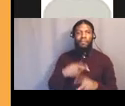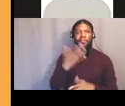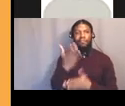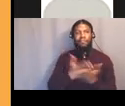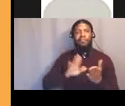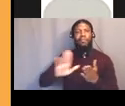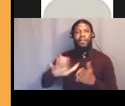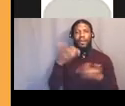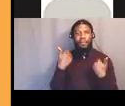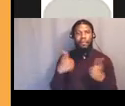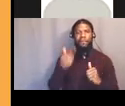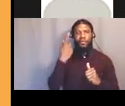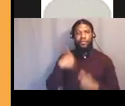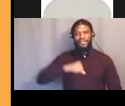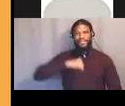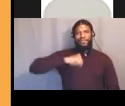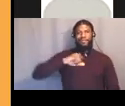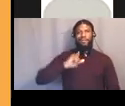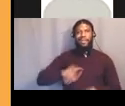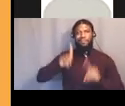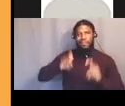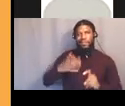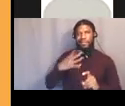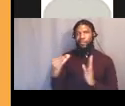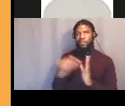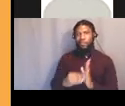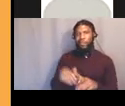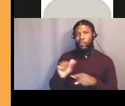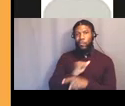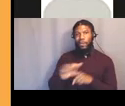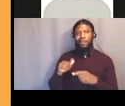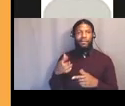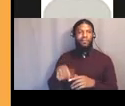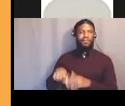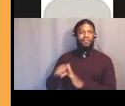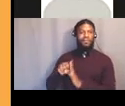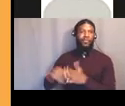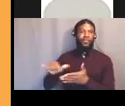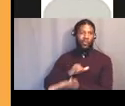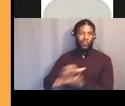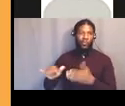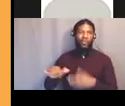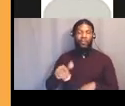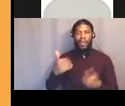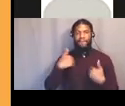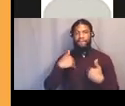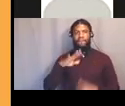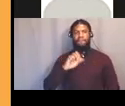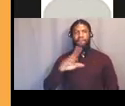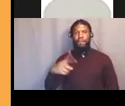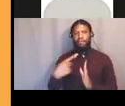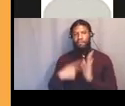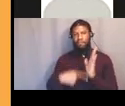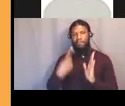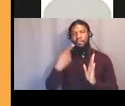made to resist this test and report practice in New York State, and a bill that is aimed at least chipping